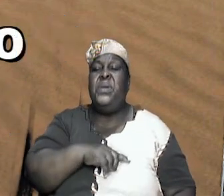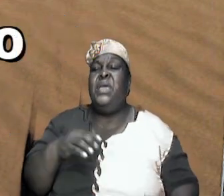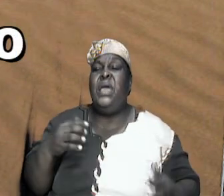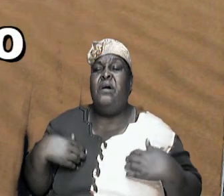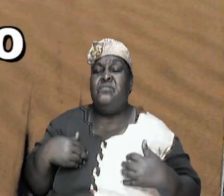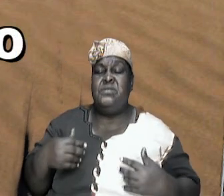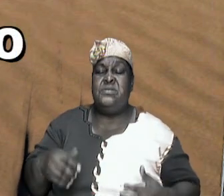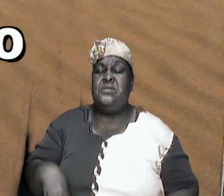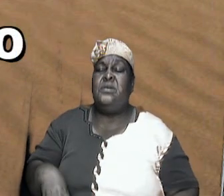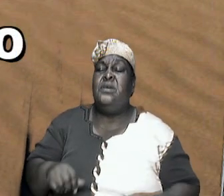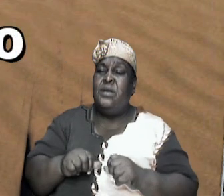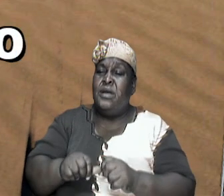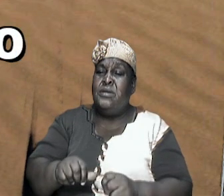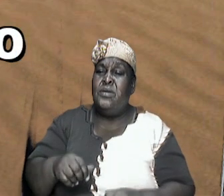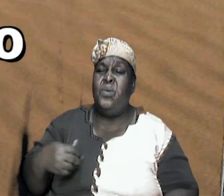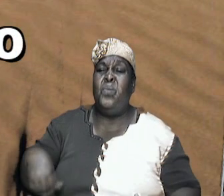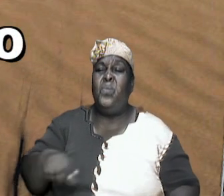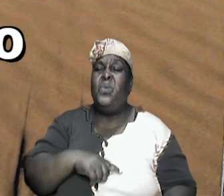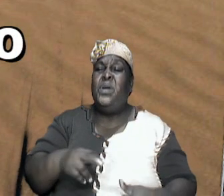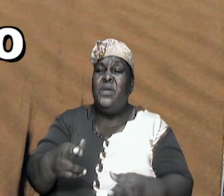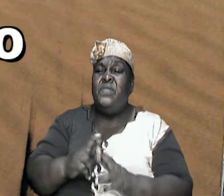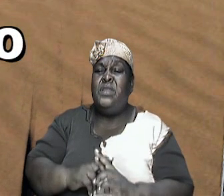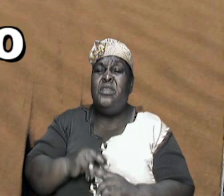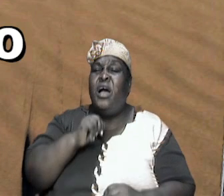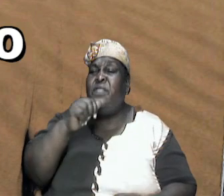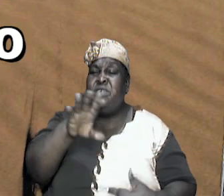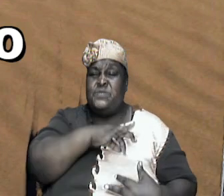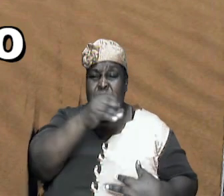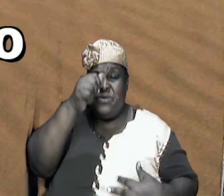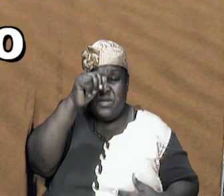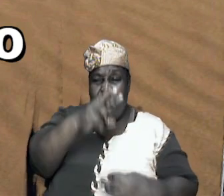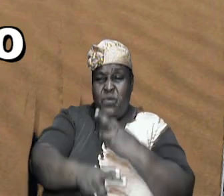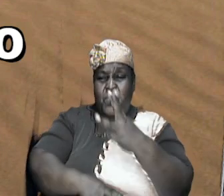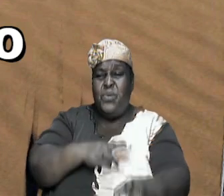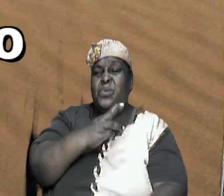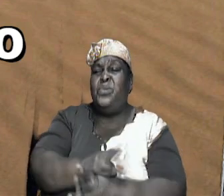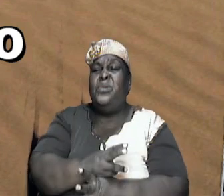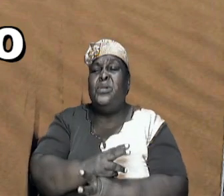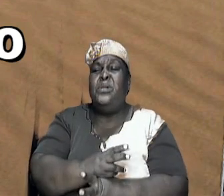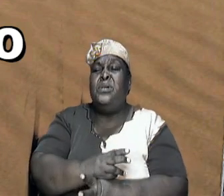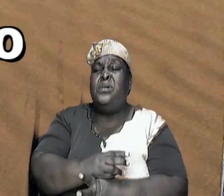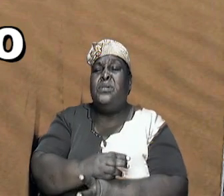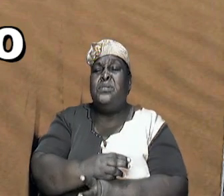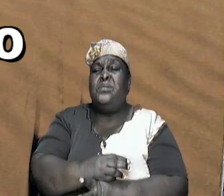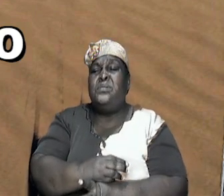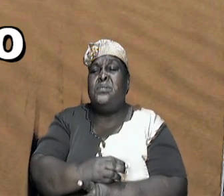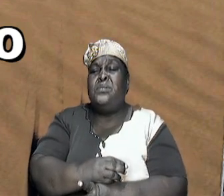Verse 12. So now he went on to say, now we have received not the spirit of the world.